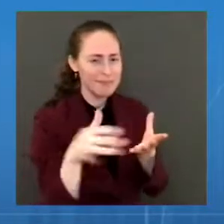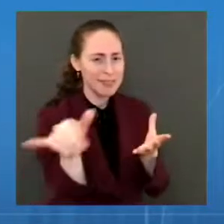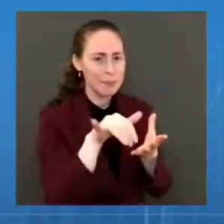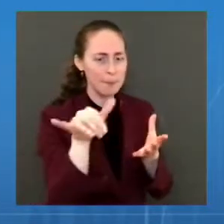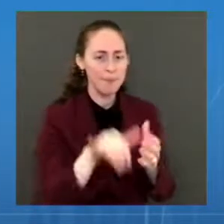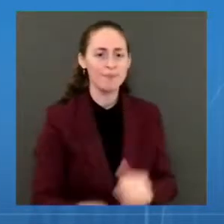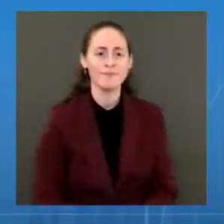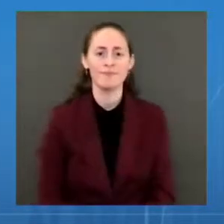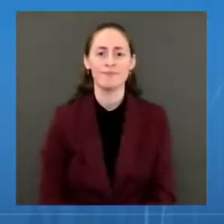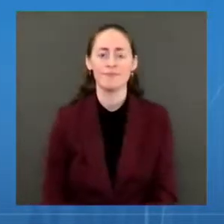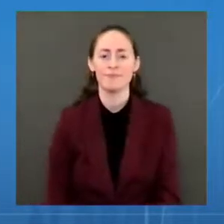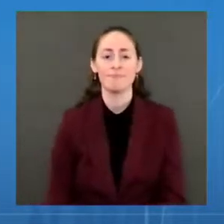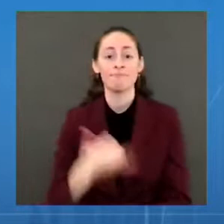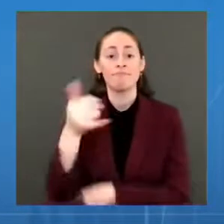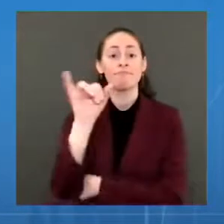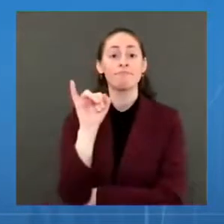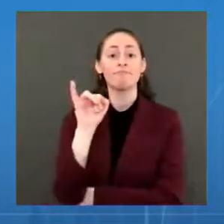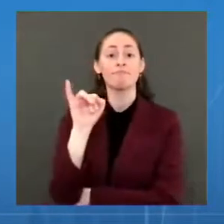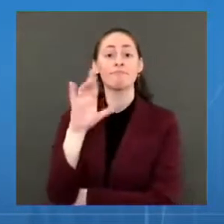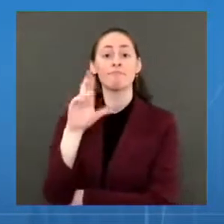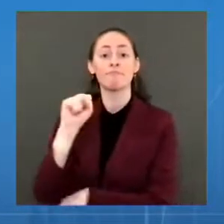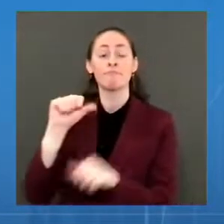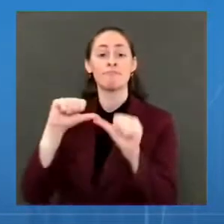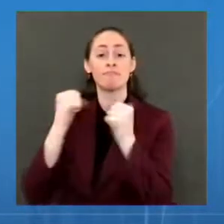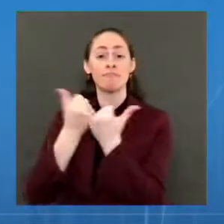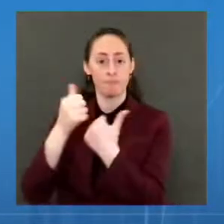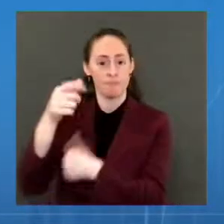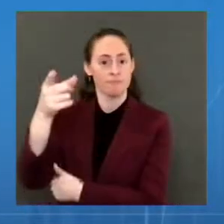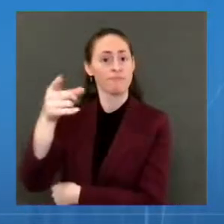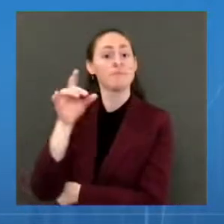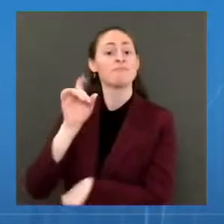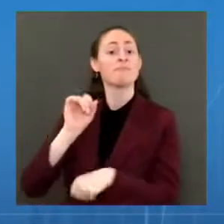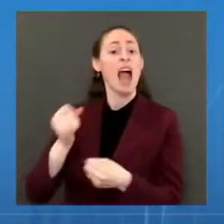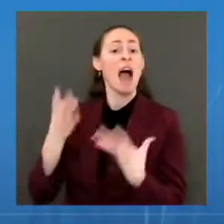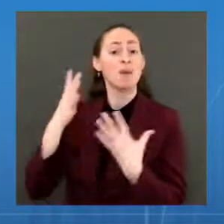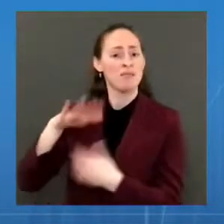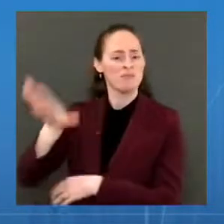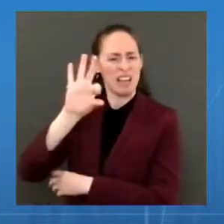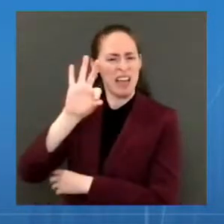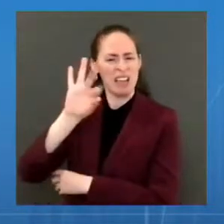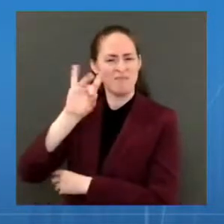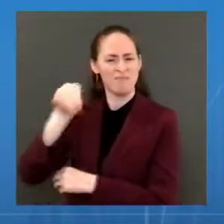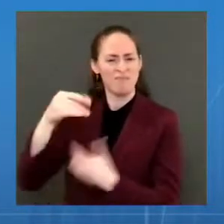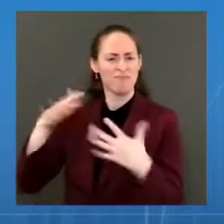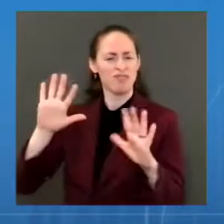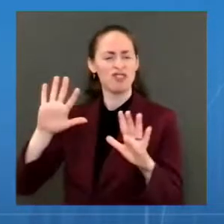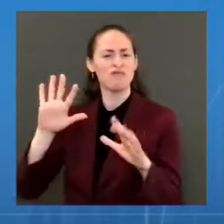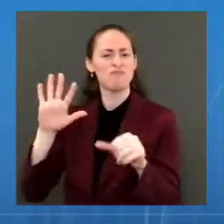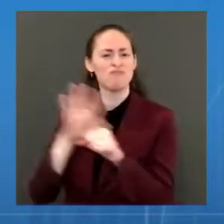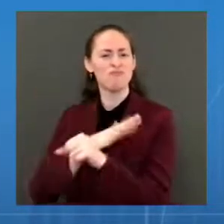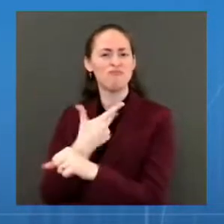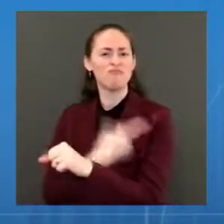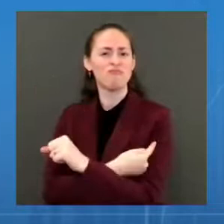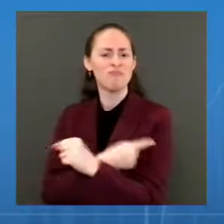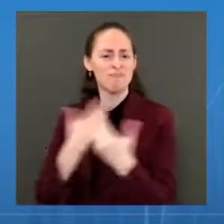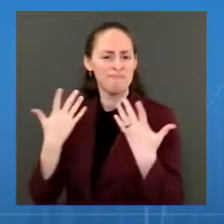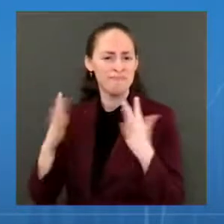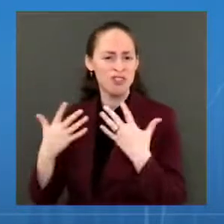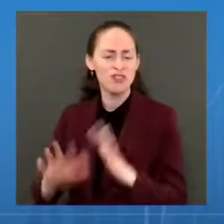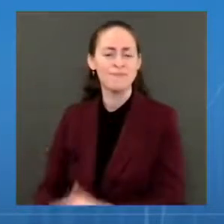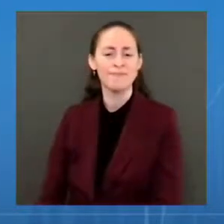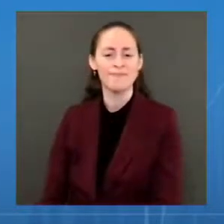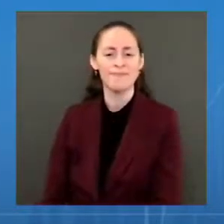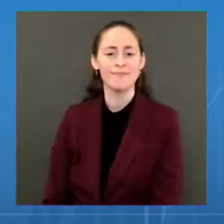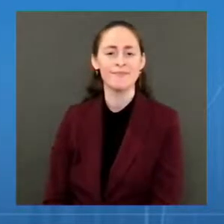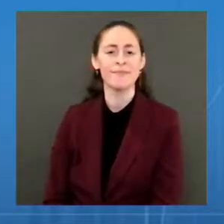with nearly 25% of IRS employees getting vaccinated after the president announced the requirement. At the